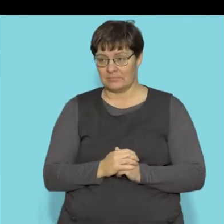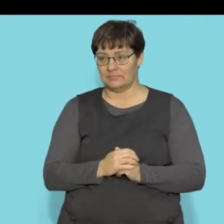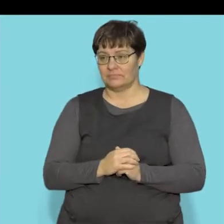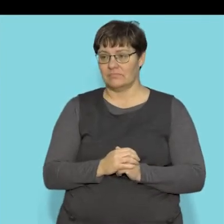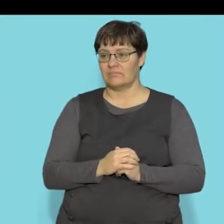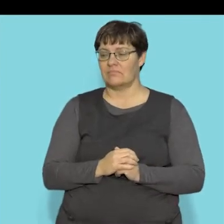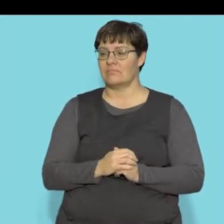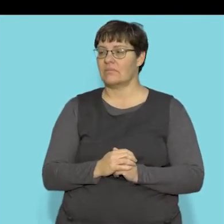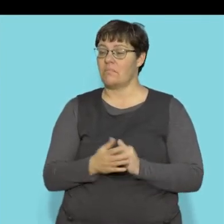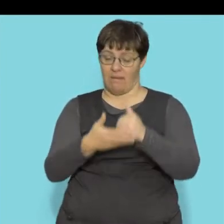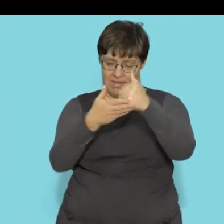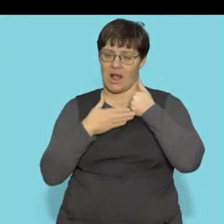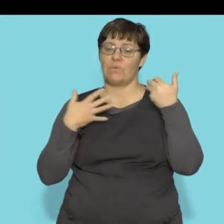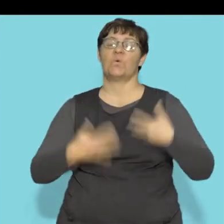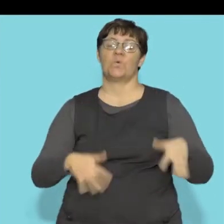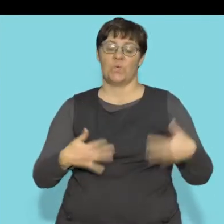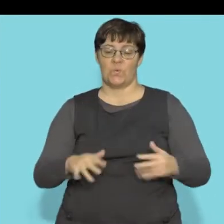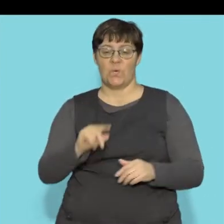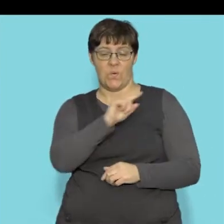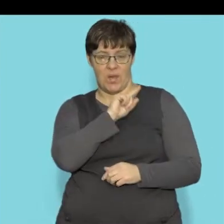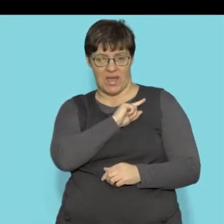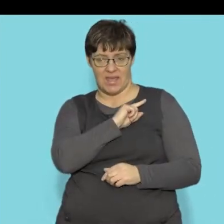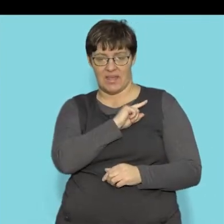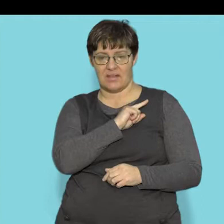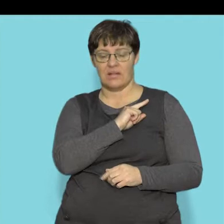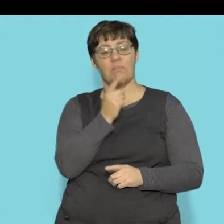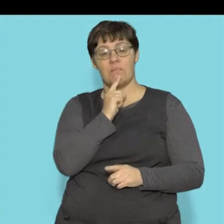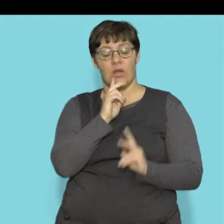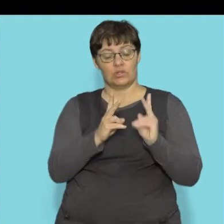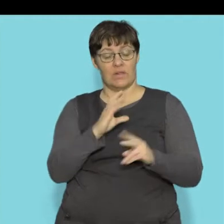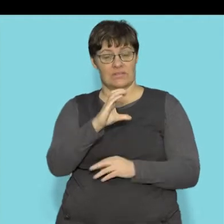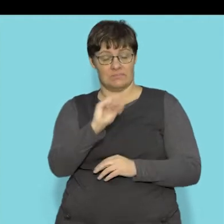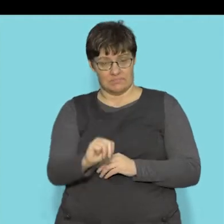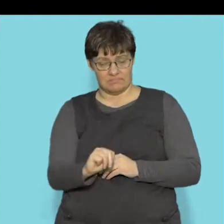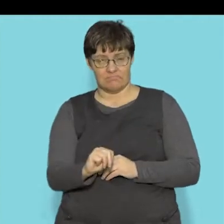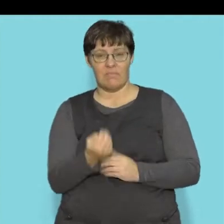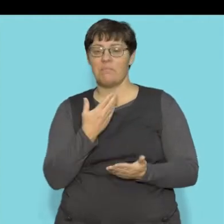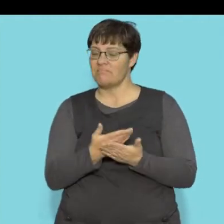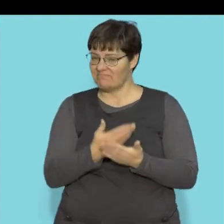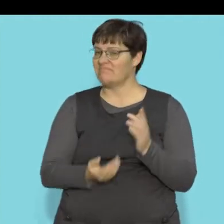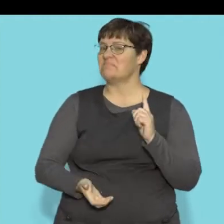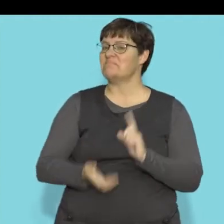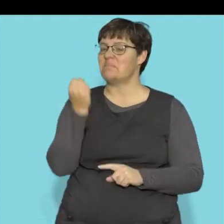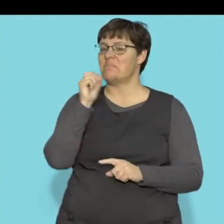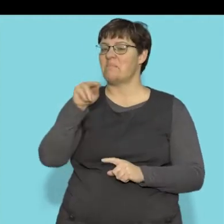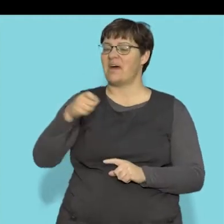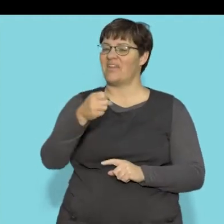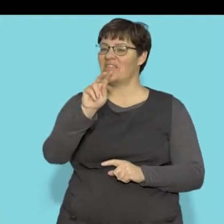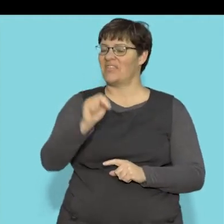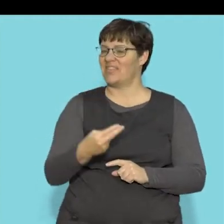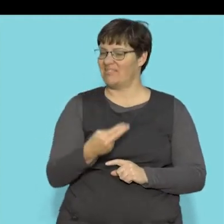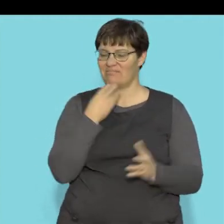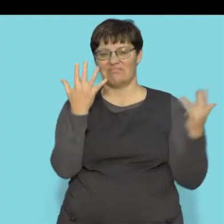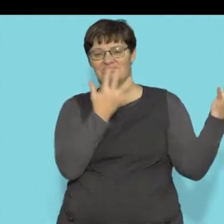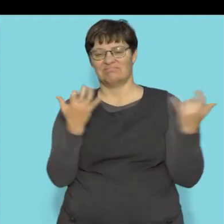centimeters. So this is particularly helpful because now with this being 12 centimeters, I can actually do